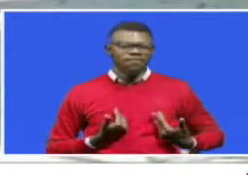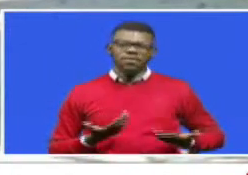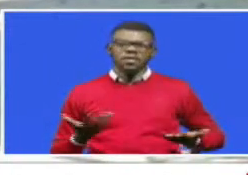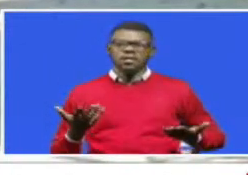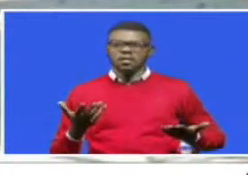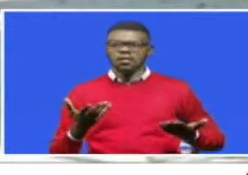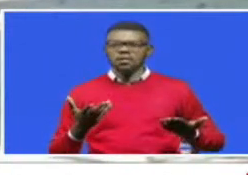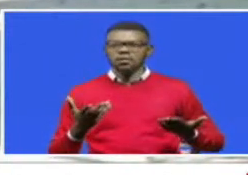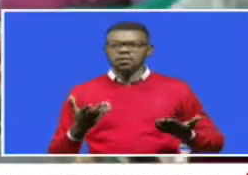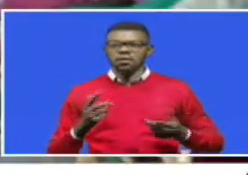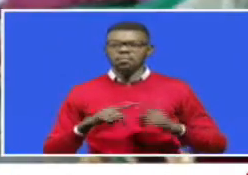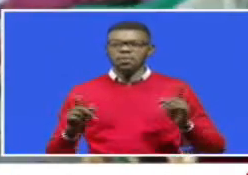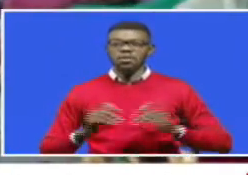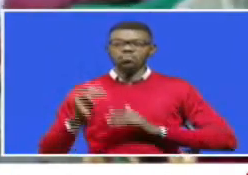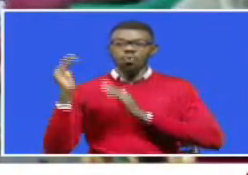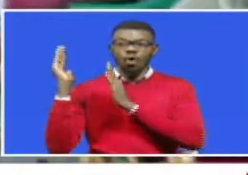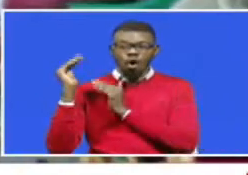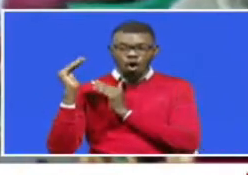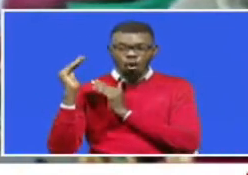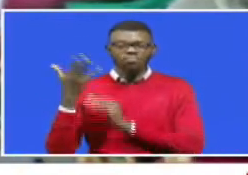hopes of rebounding further.